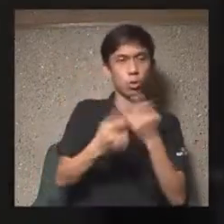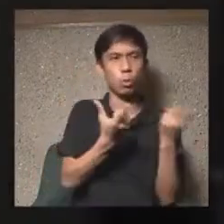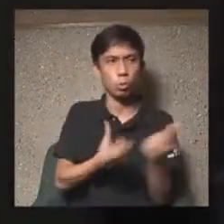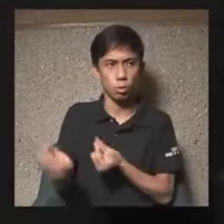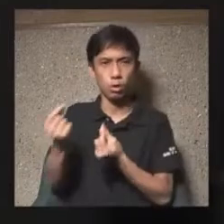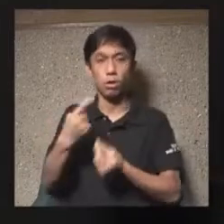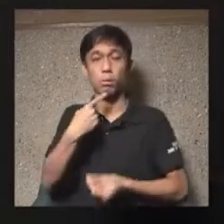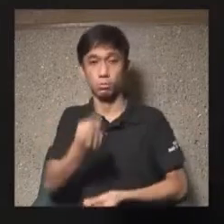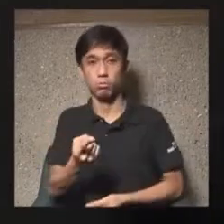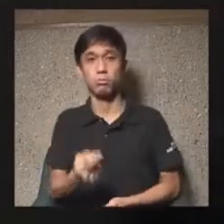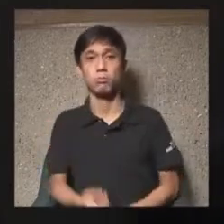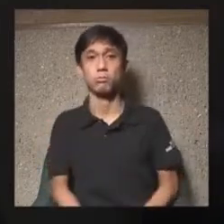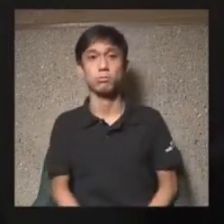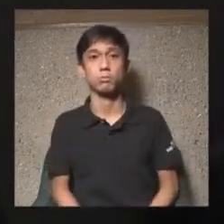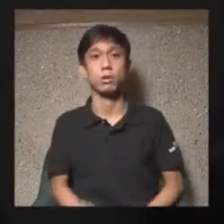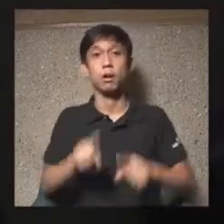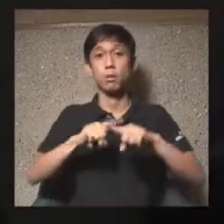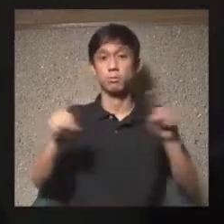late.